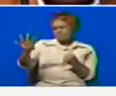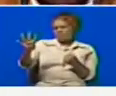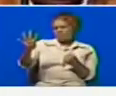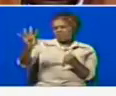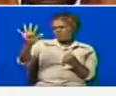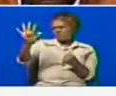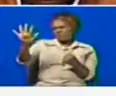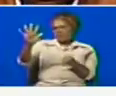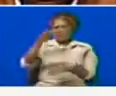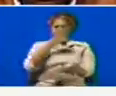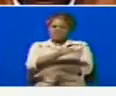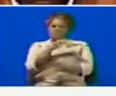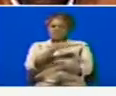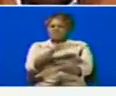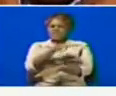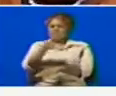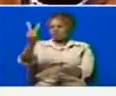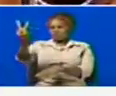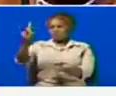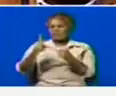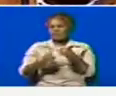p.m. as of that day.